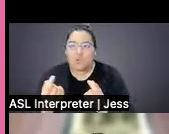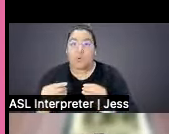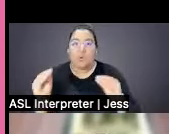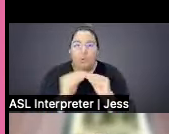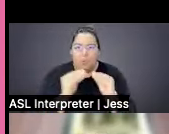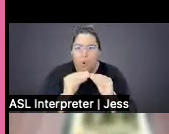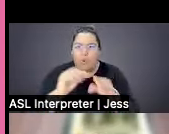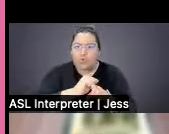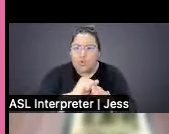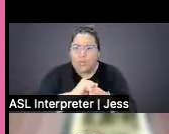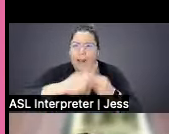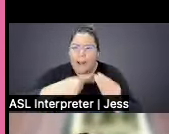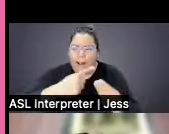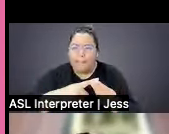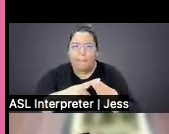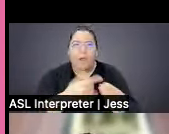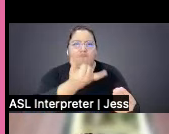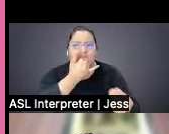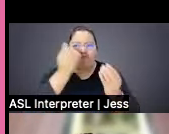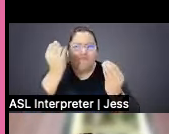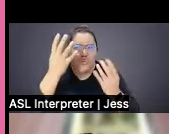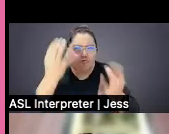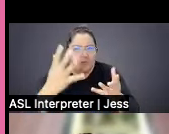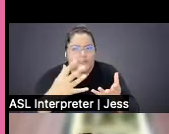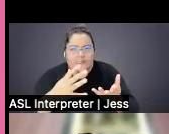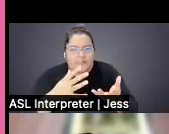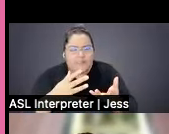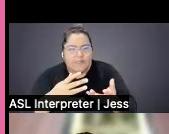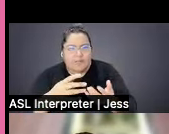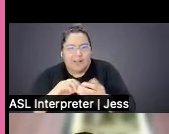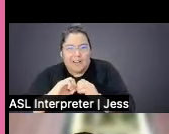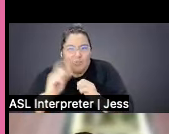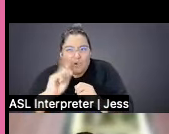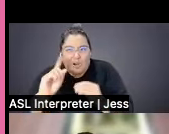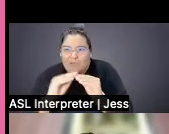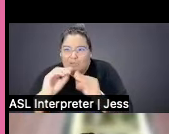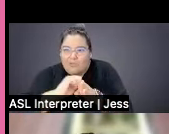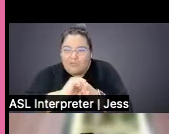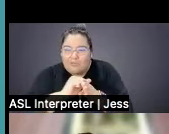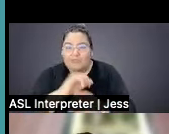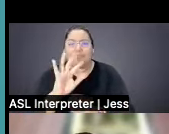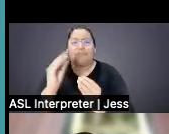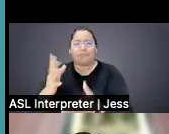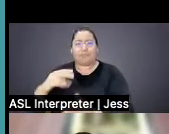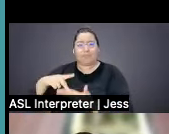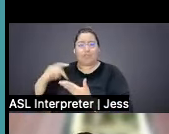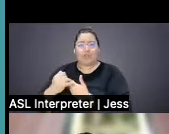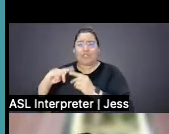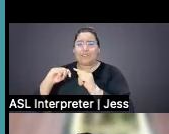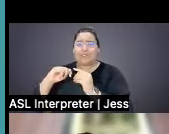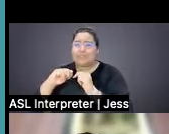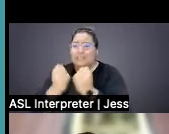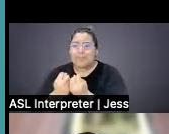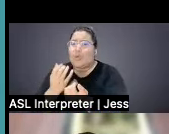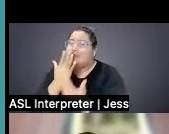trainings. But I do want to take a moment and just sincerely thank our project team, which includes the incredible leadership